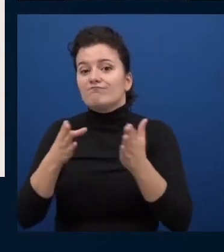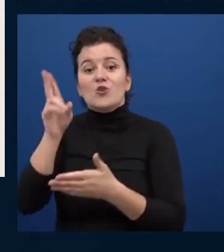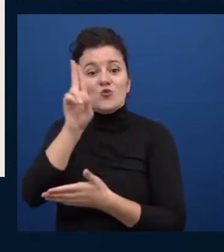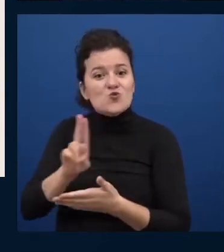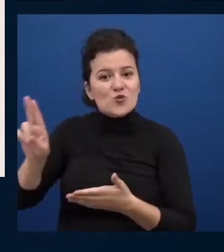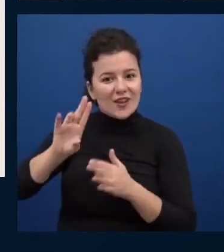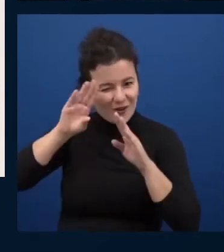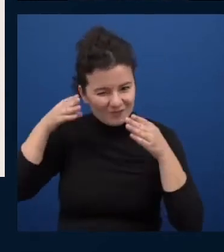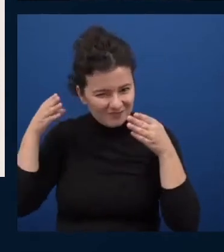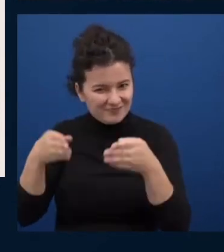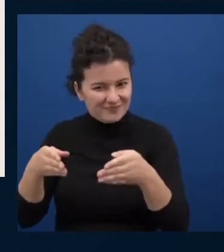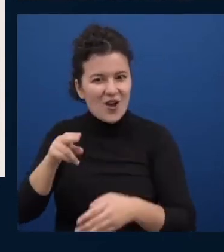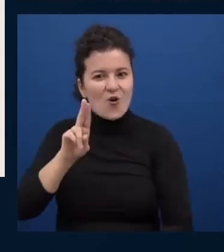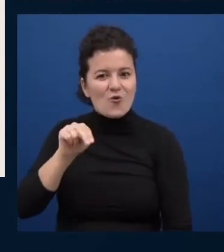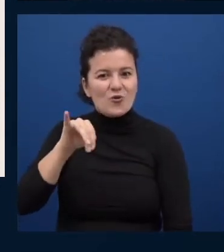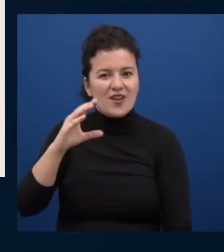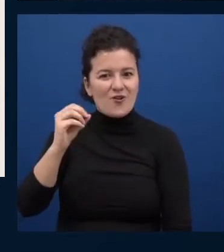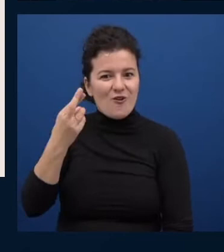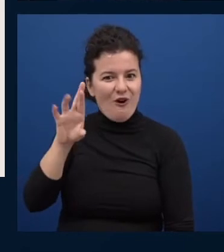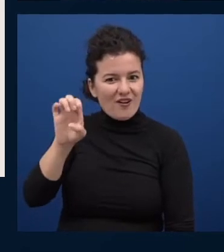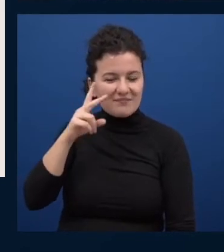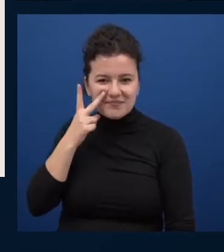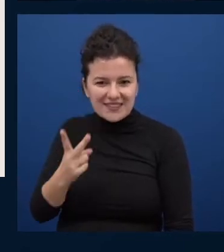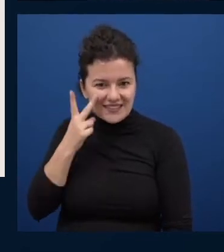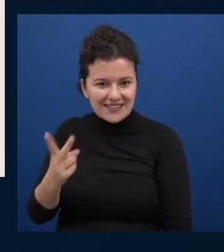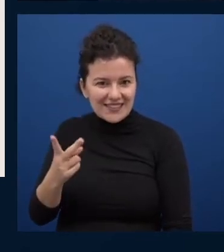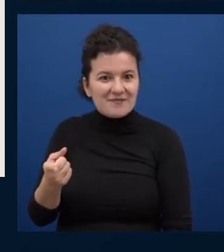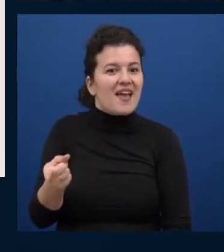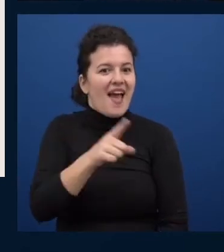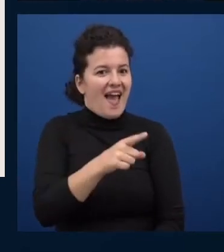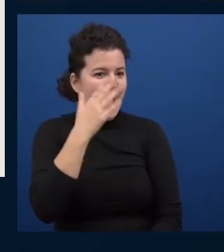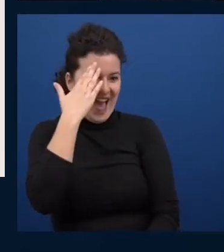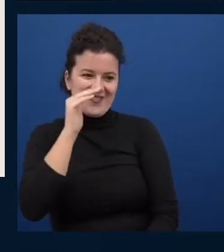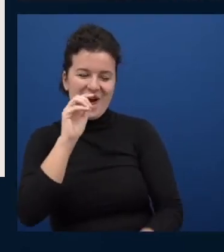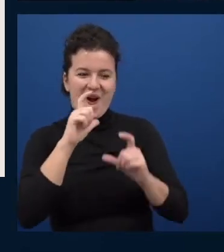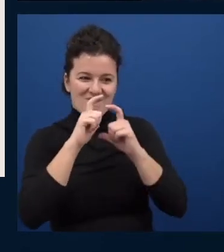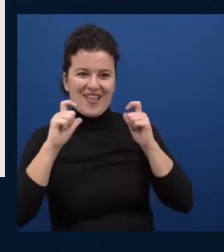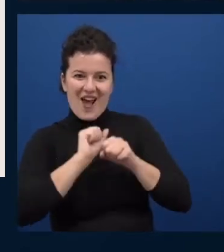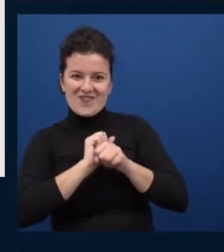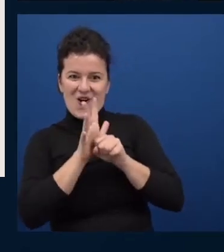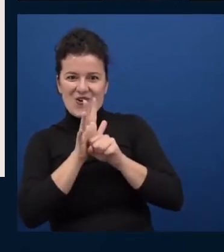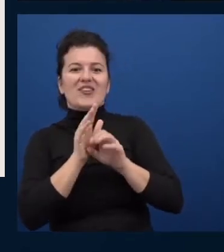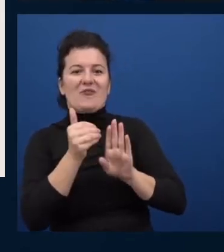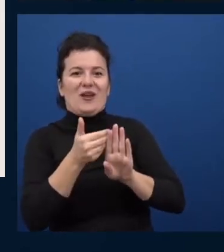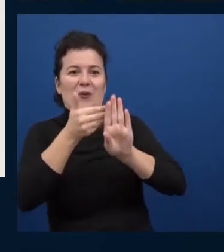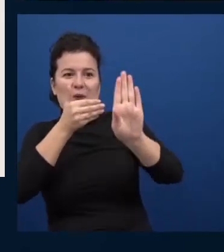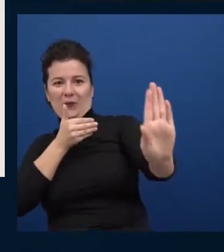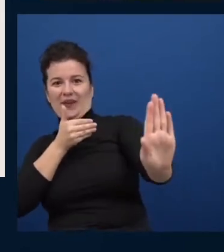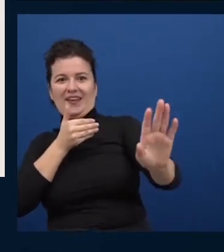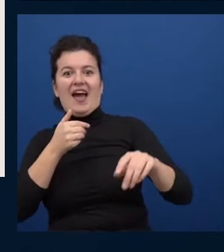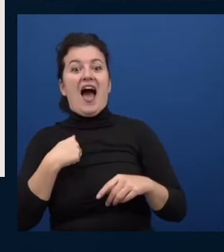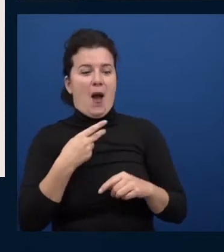hand it over to Bjarke in the most Corona-safe way I know, since we're sharing the remote. So I'll go wash my hands.